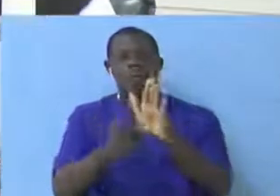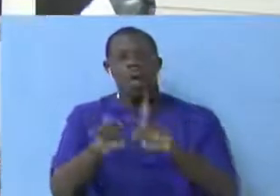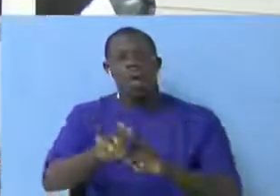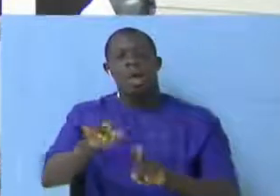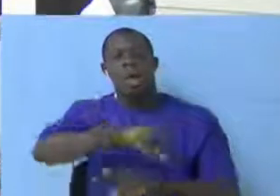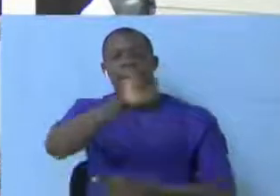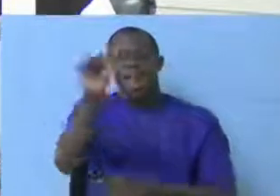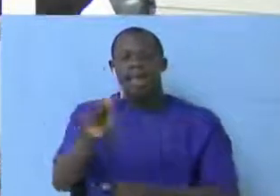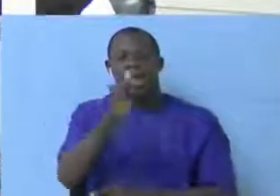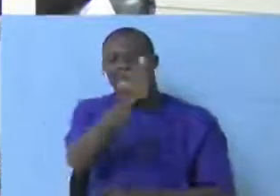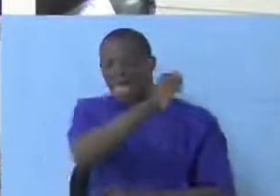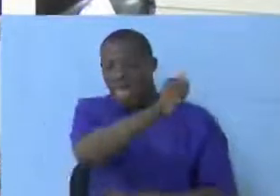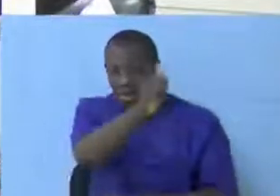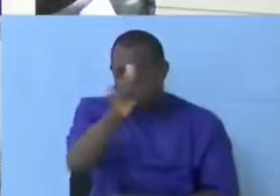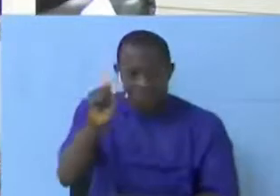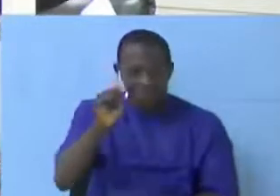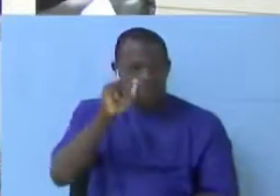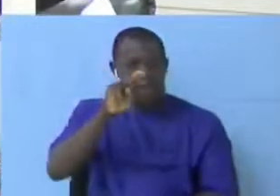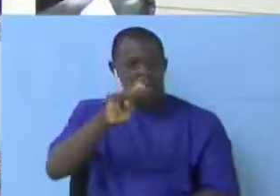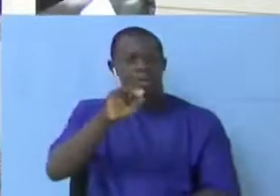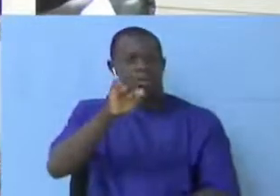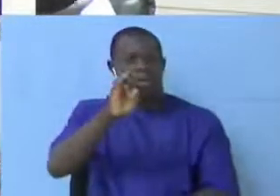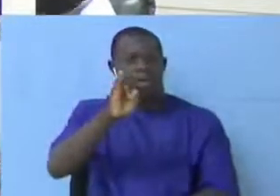And every NIA officer,